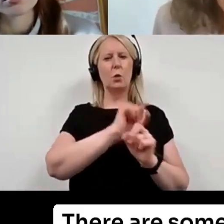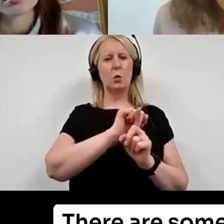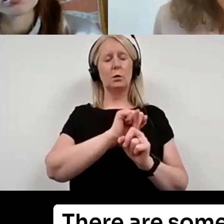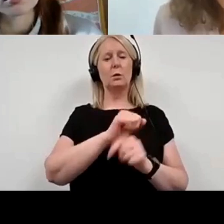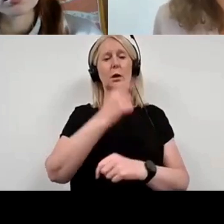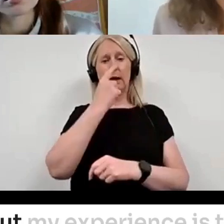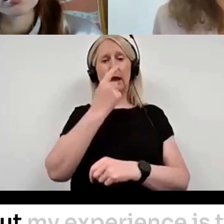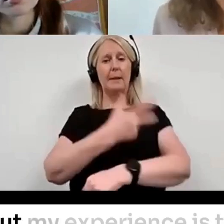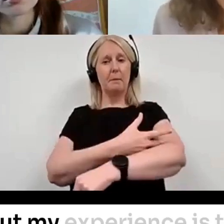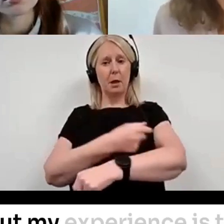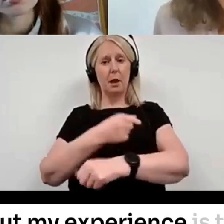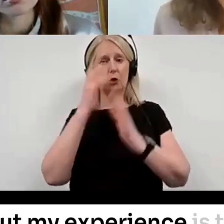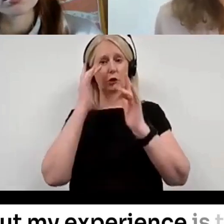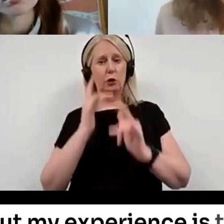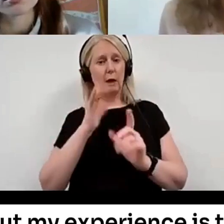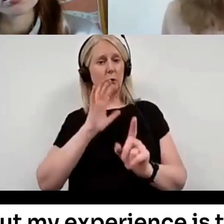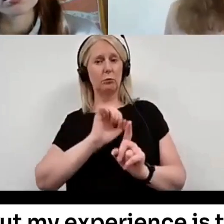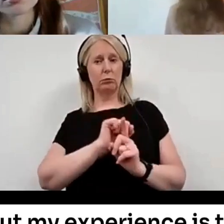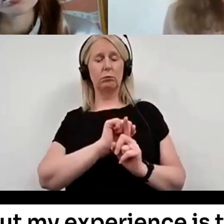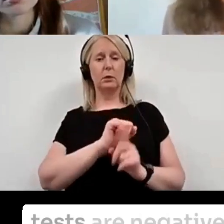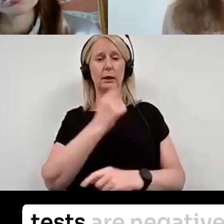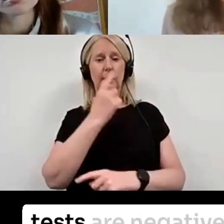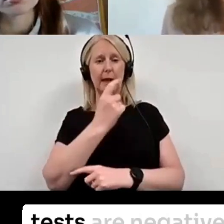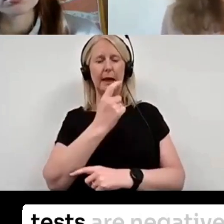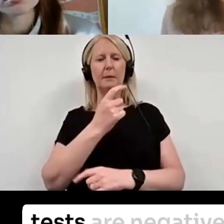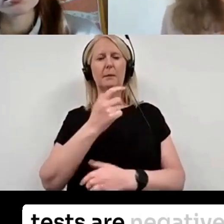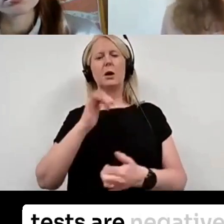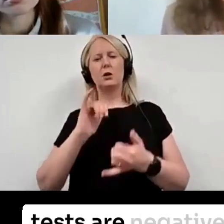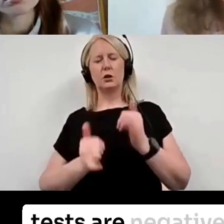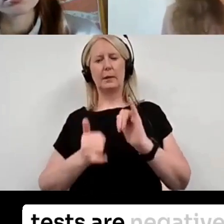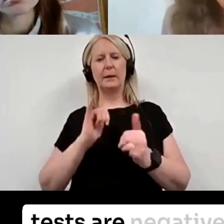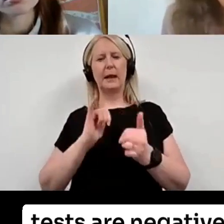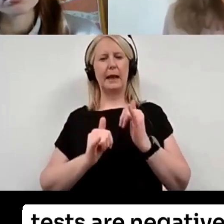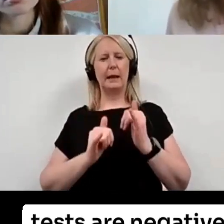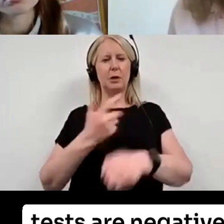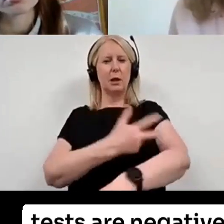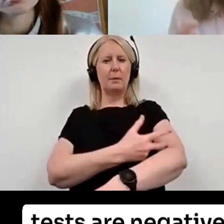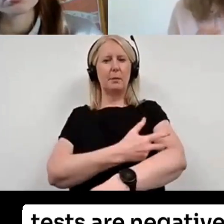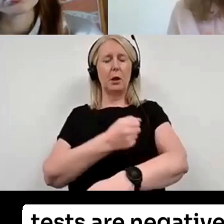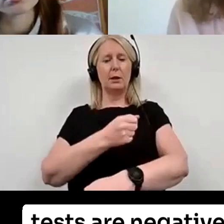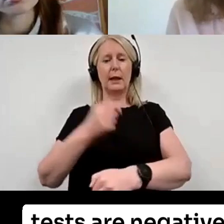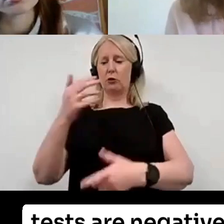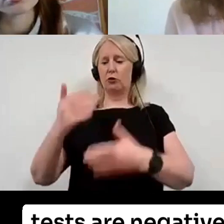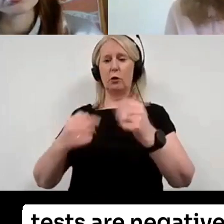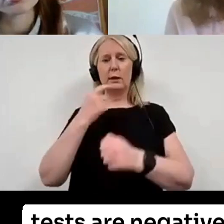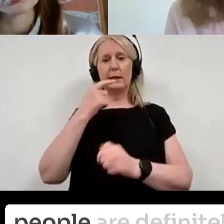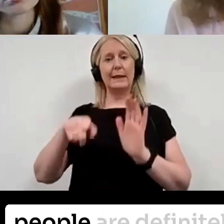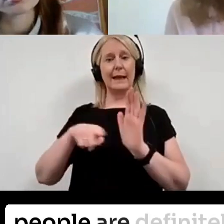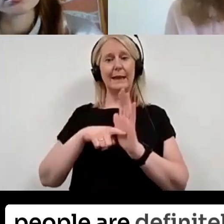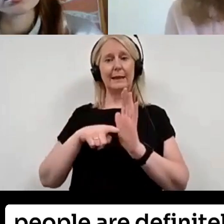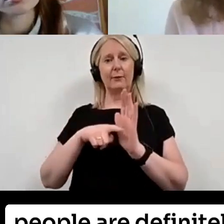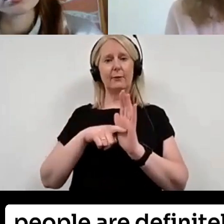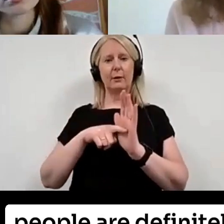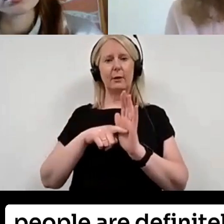it, but my experience is that sometimes the blood tests are negative, but you can tell that people